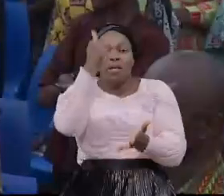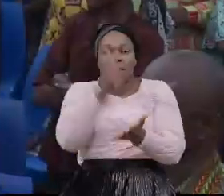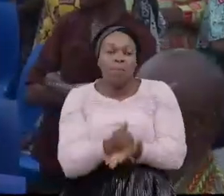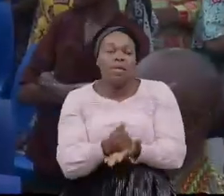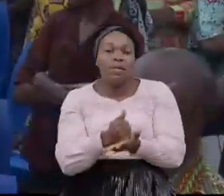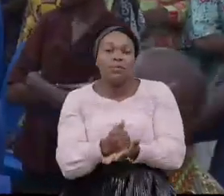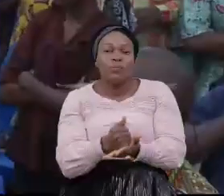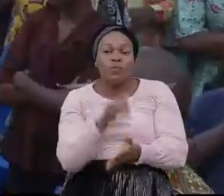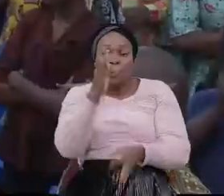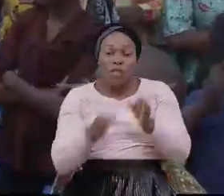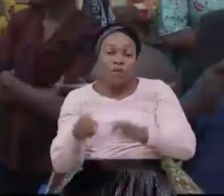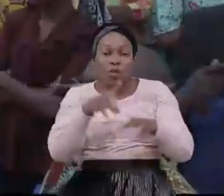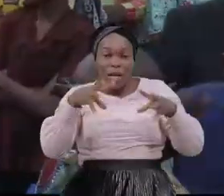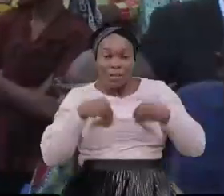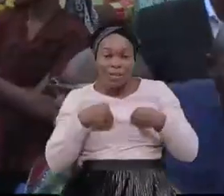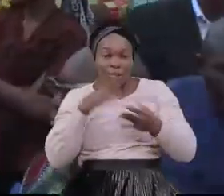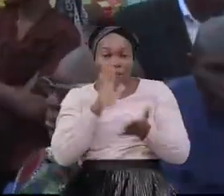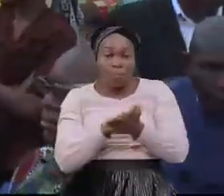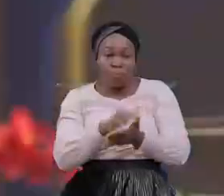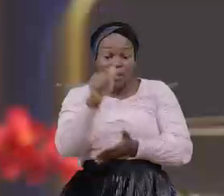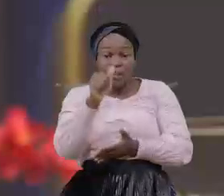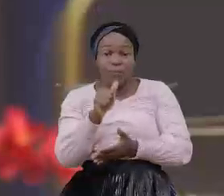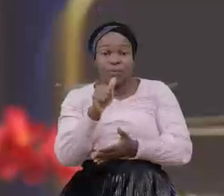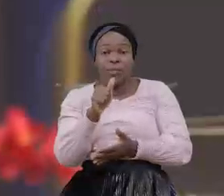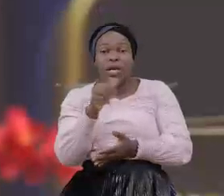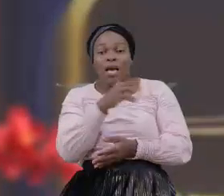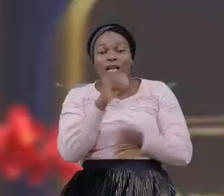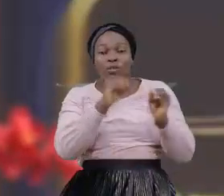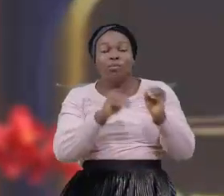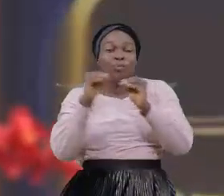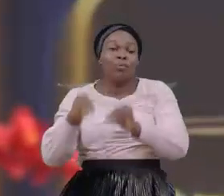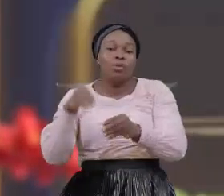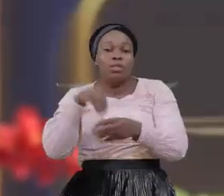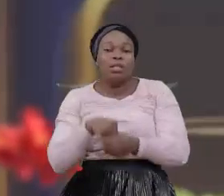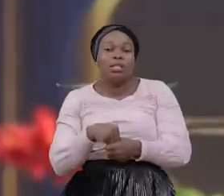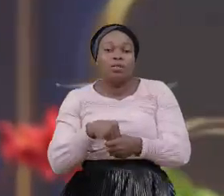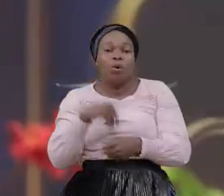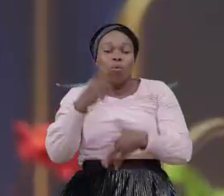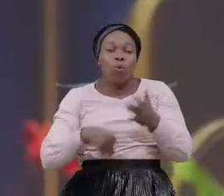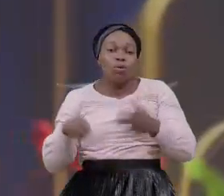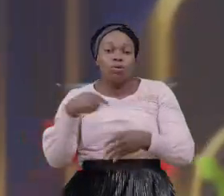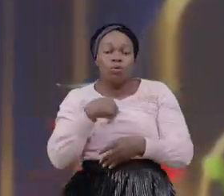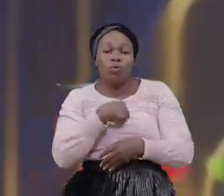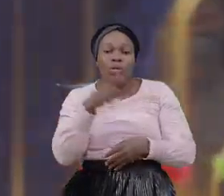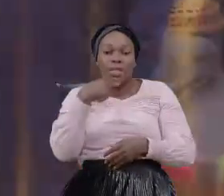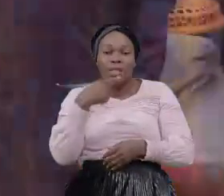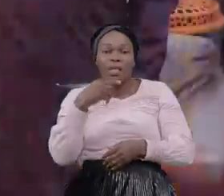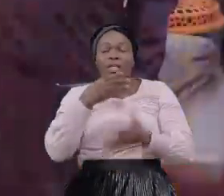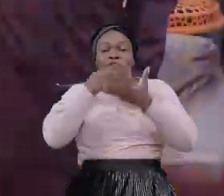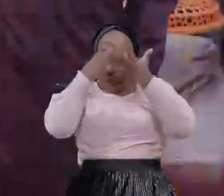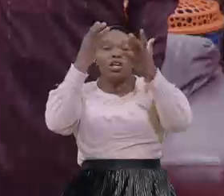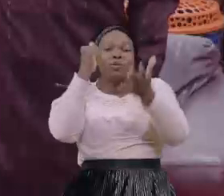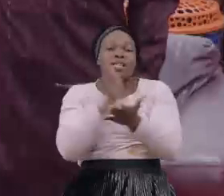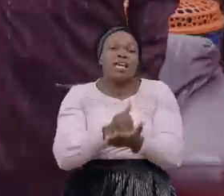if you believe, if you will hook in, plug into what you are saying, say great amen. Amen.